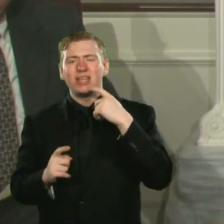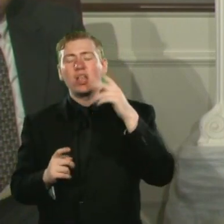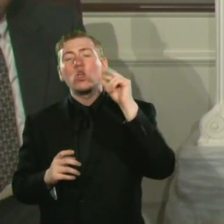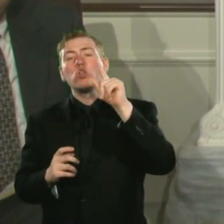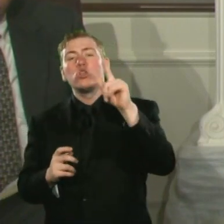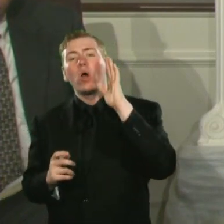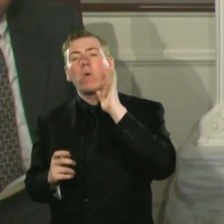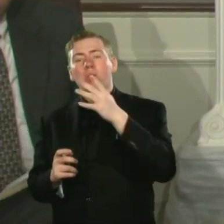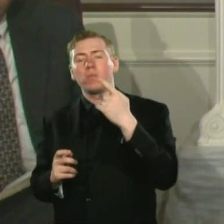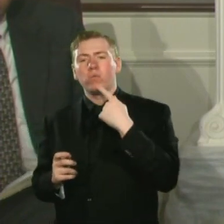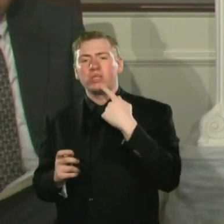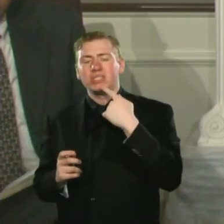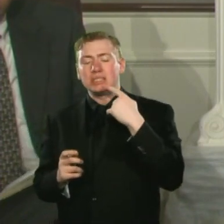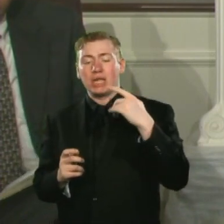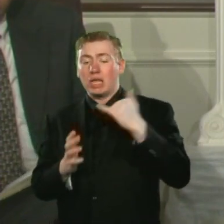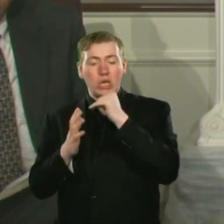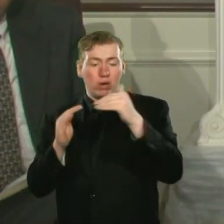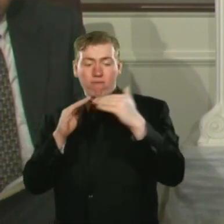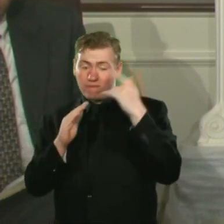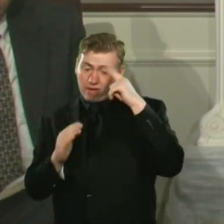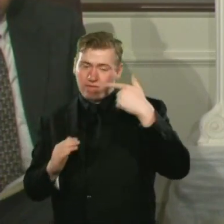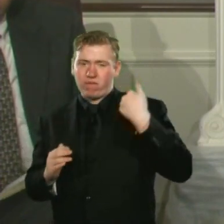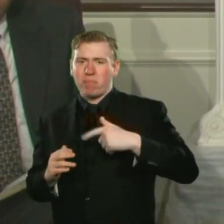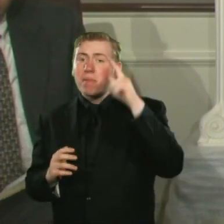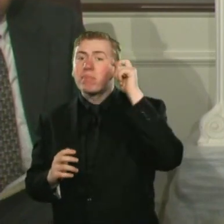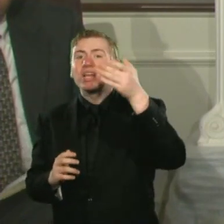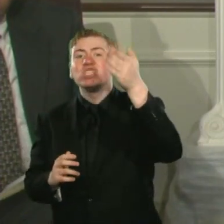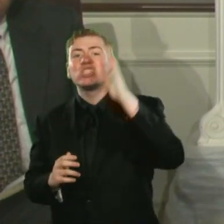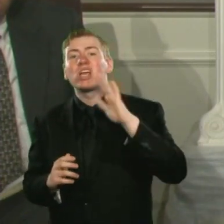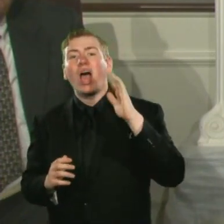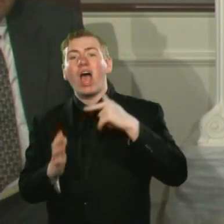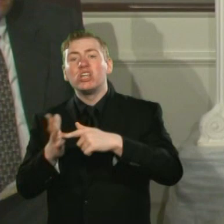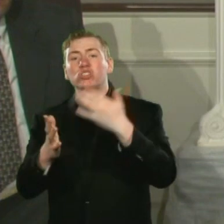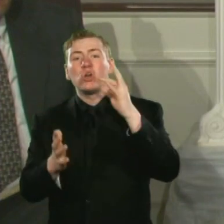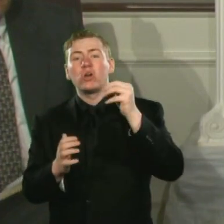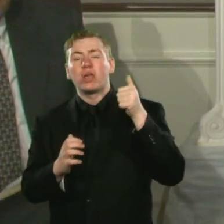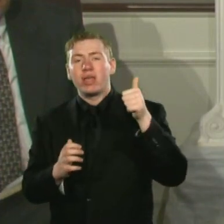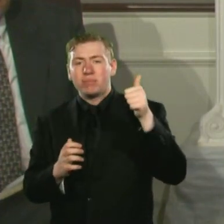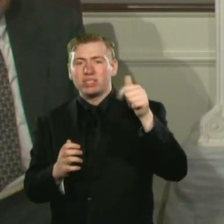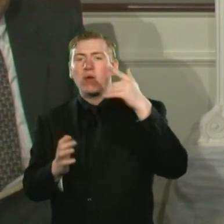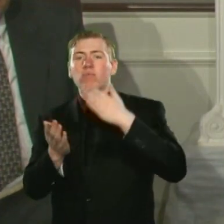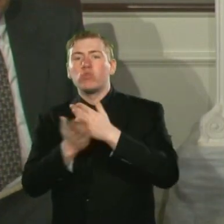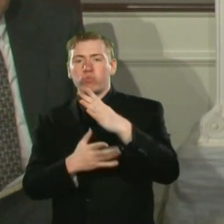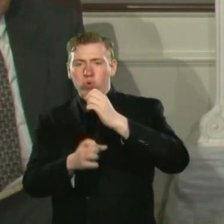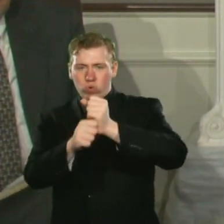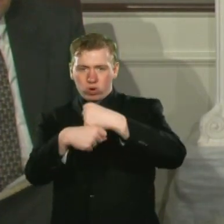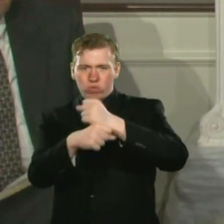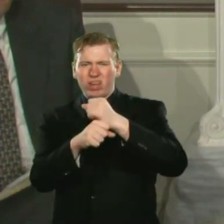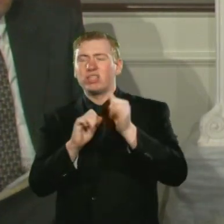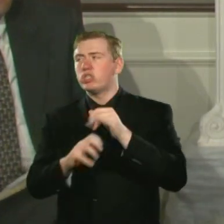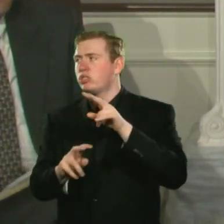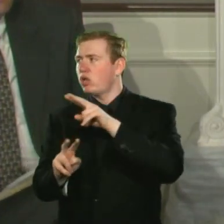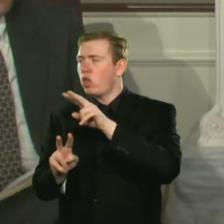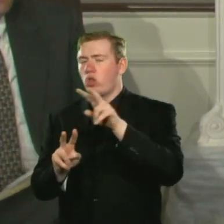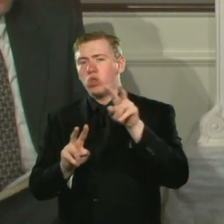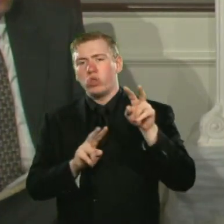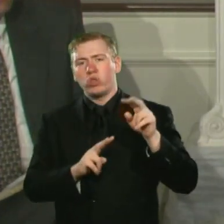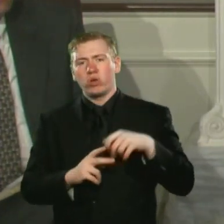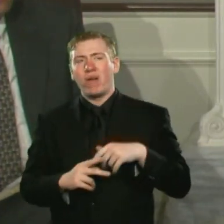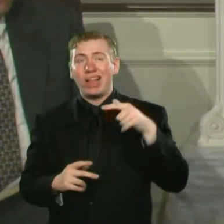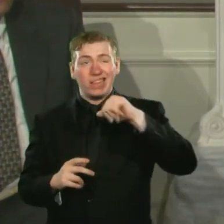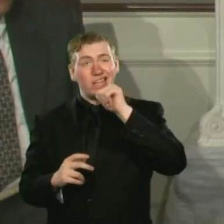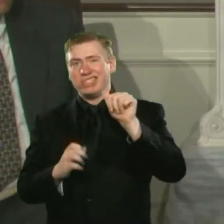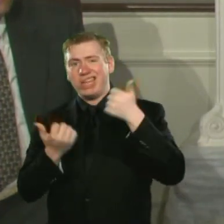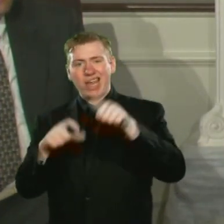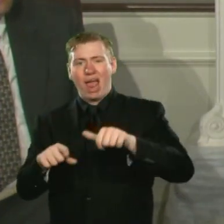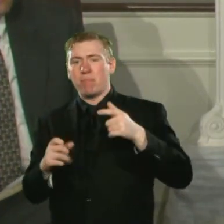one's going to say, well, that wasn't fair for me. You know why? Because God revealed himself through creation. Just look around. This didn't happen